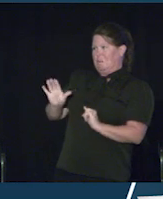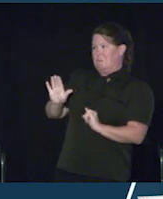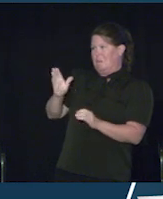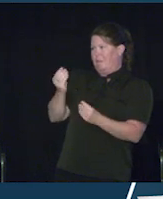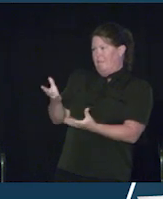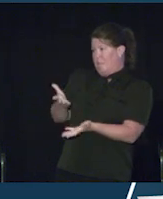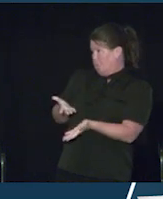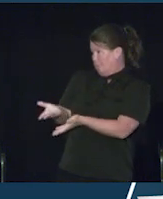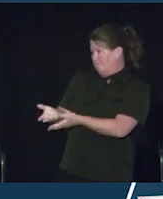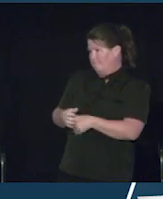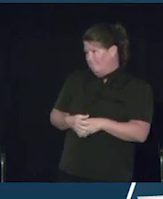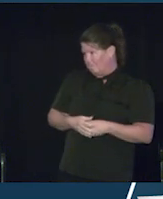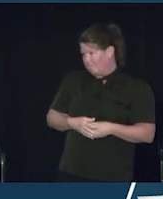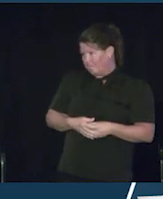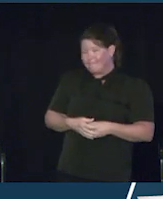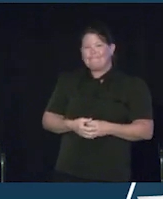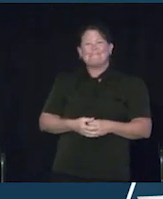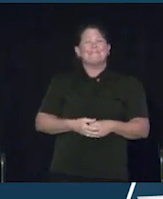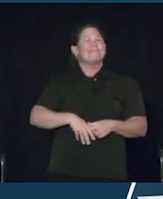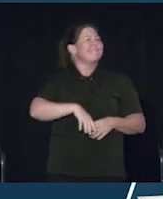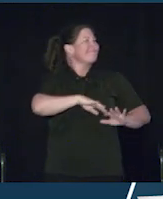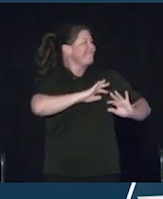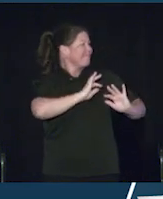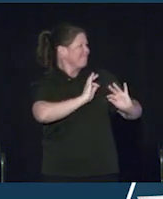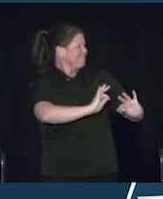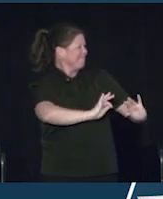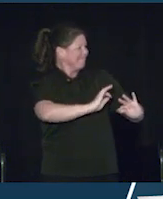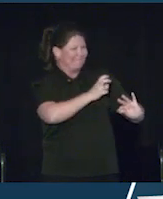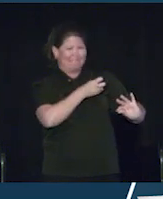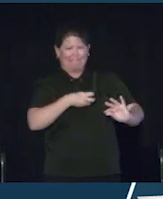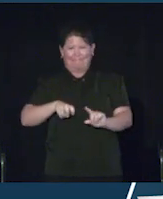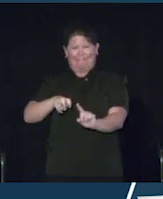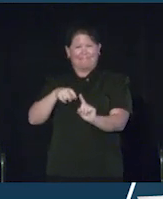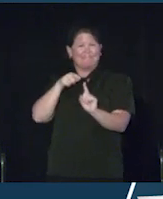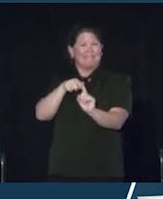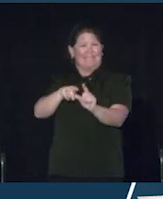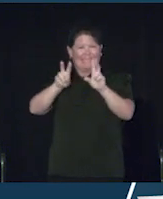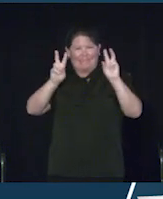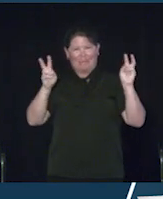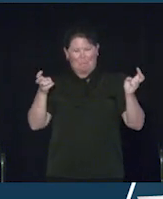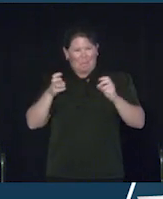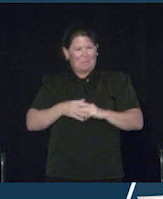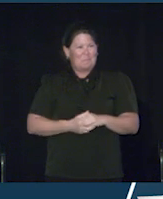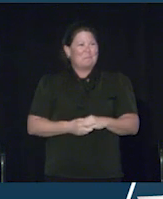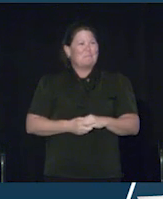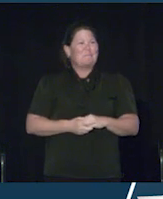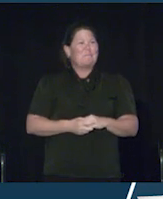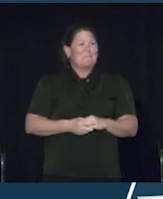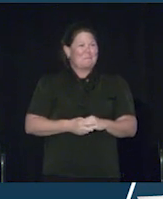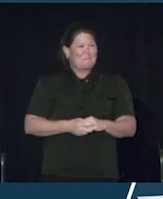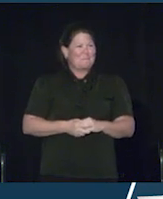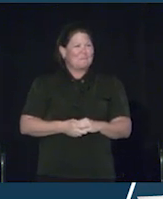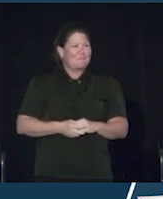All right, so that was a good segue. I'm going to talk a little bit about